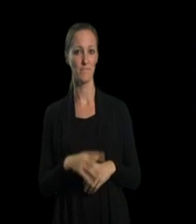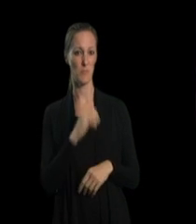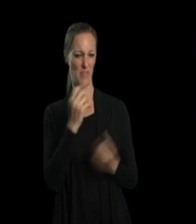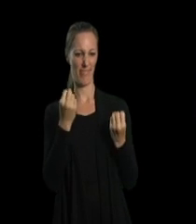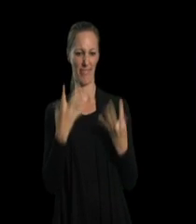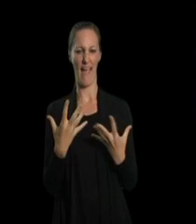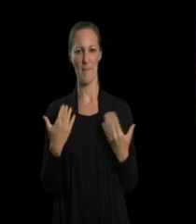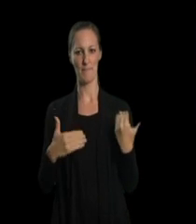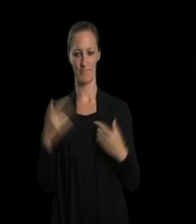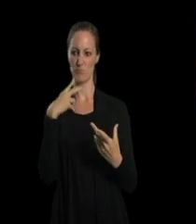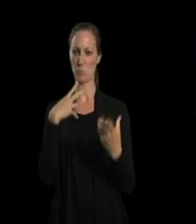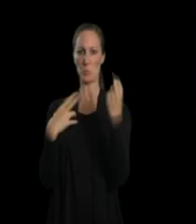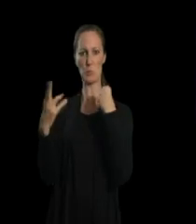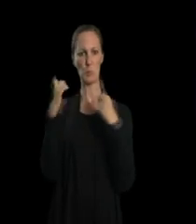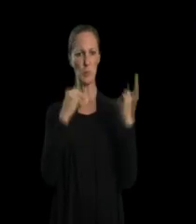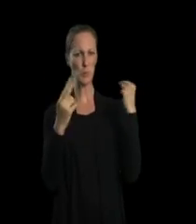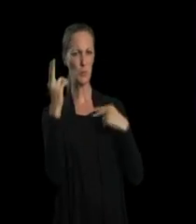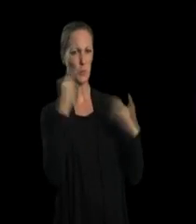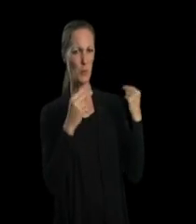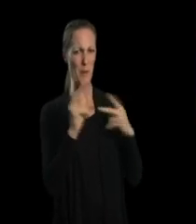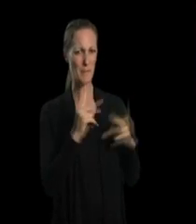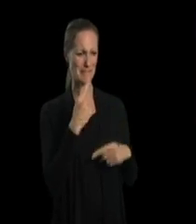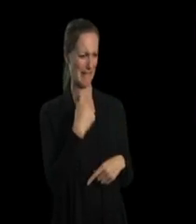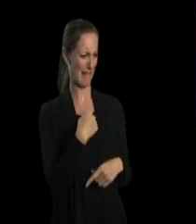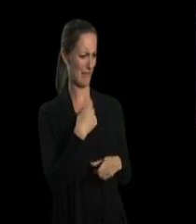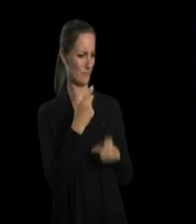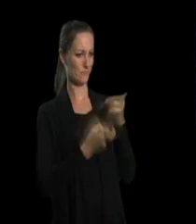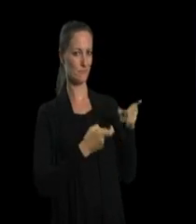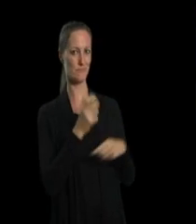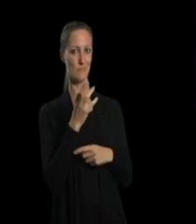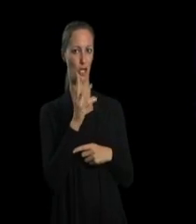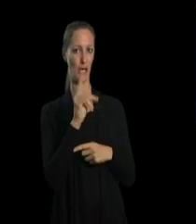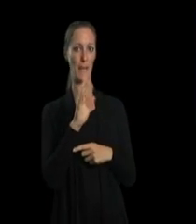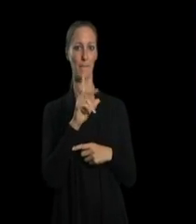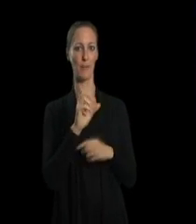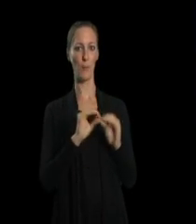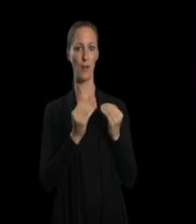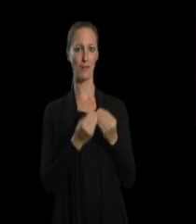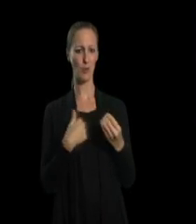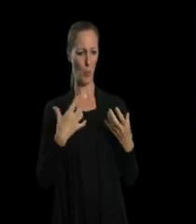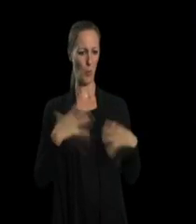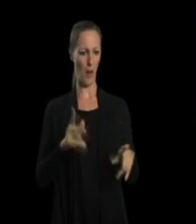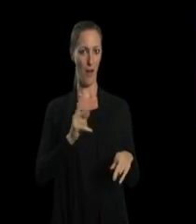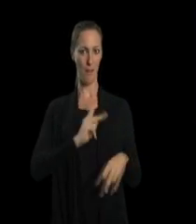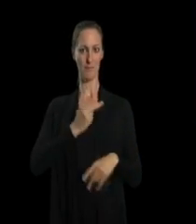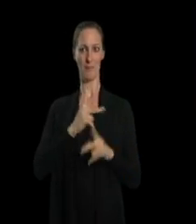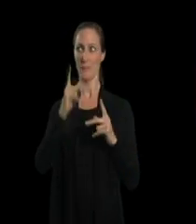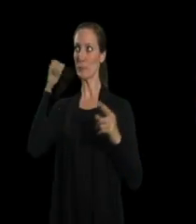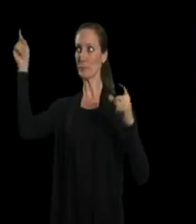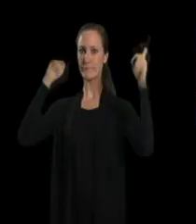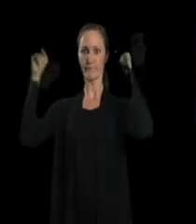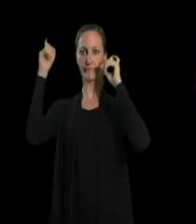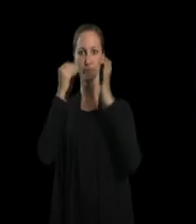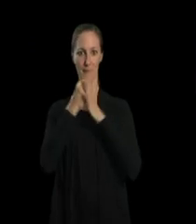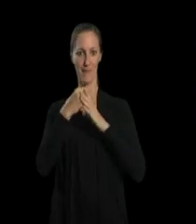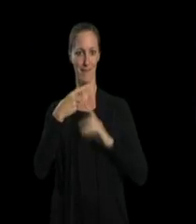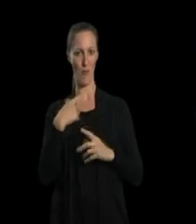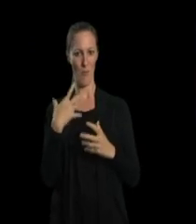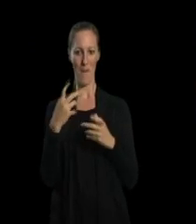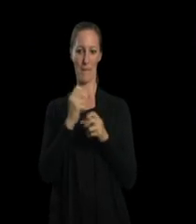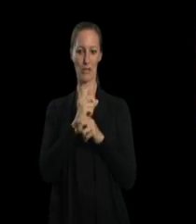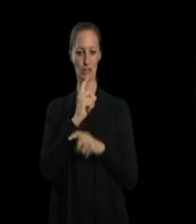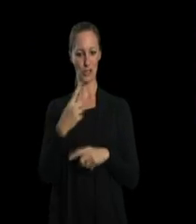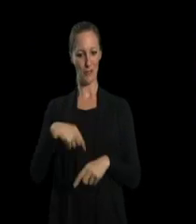And there was a lot of pushback. There were a lot of people who said, I'm a charitable organization. I don't want to upset our contributors. We want people to